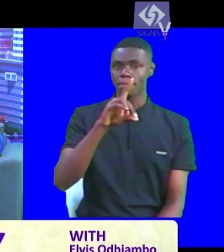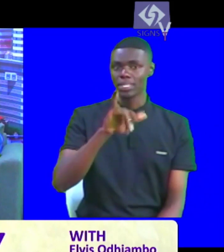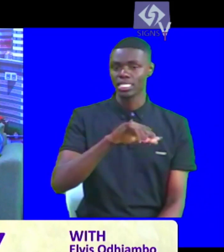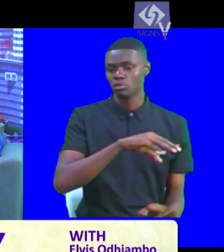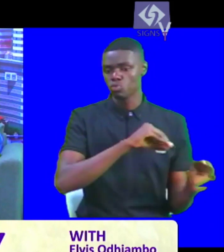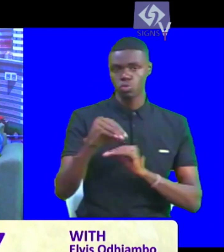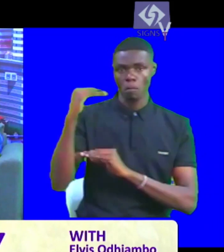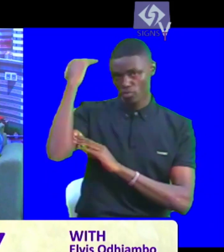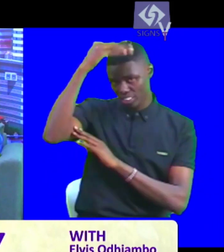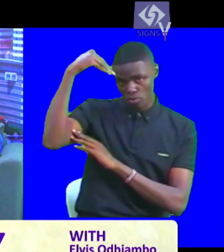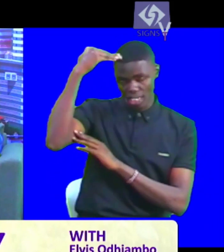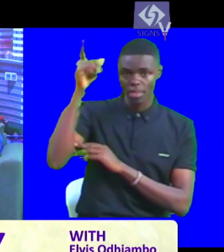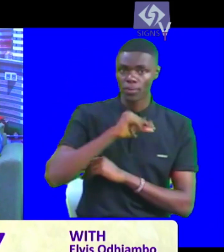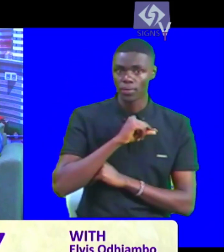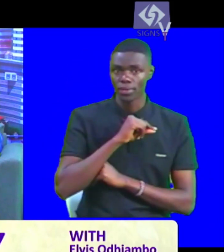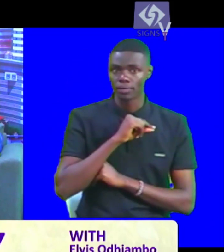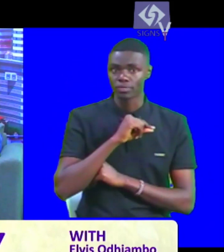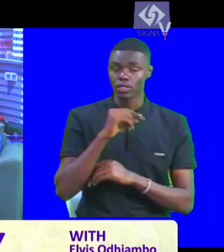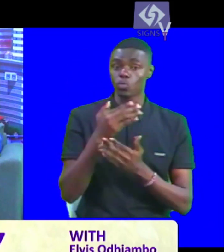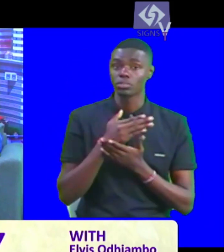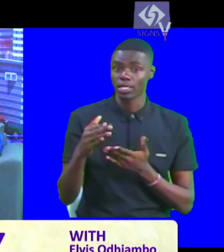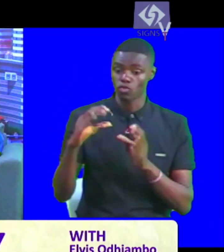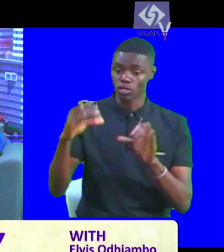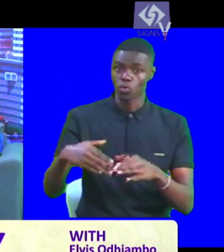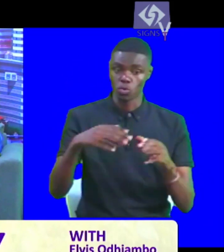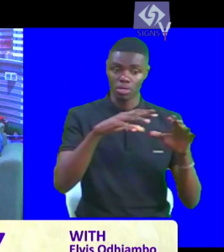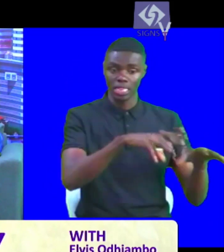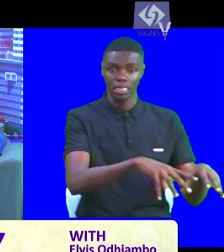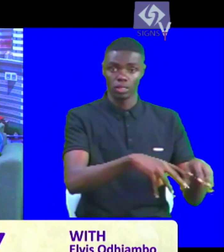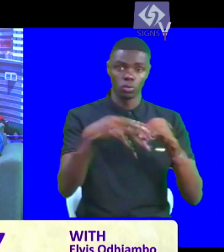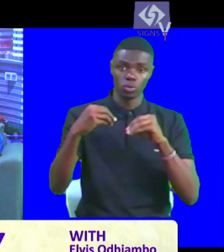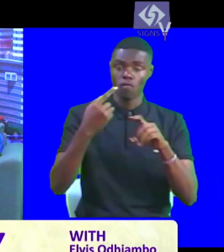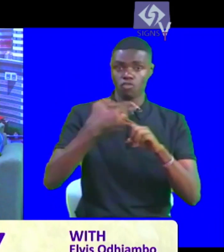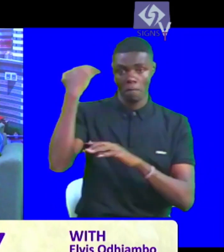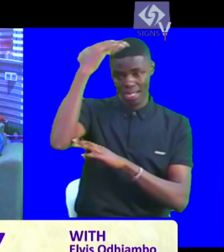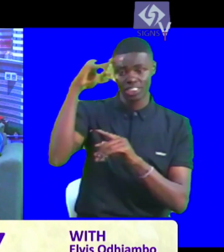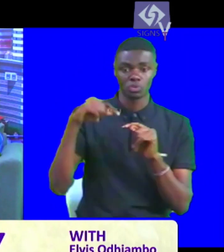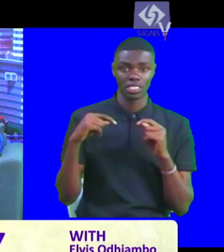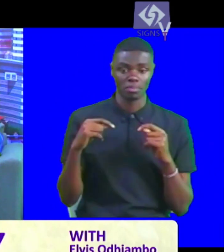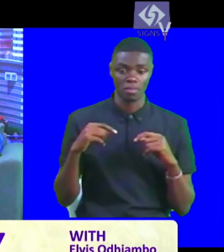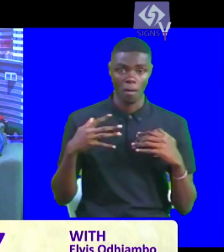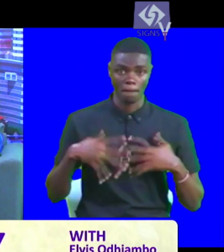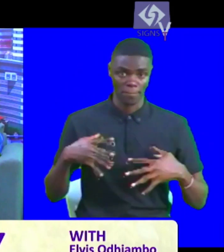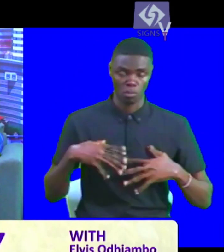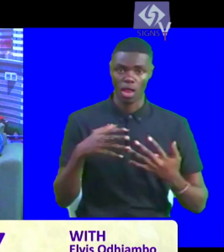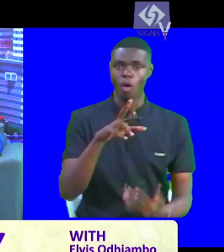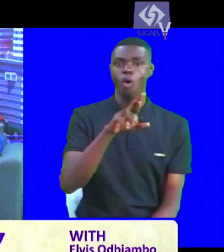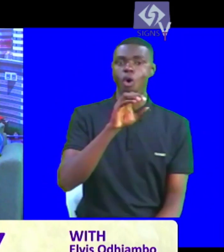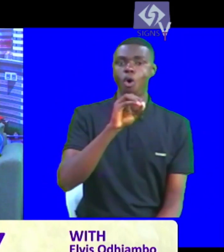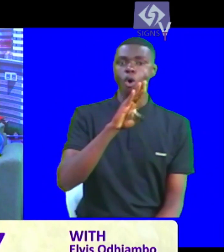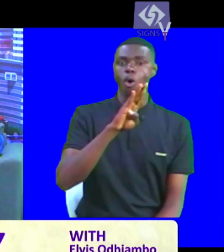replace Mendy ameenda Saudi Arabia. Part of he was part of the group imechukuliwa na watu wa Saudi Arabia.